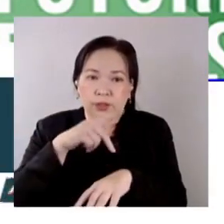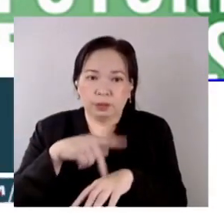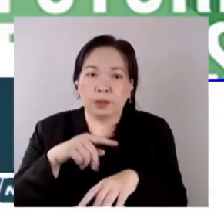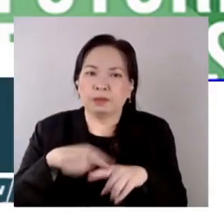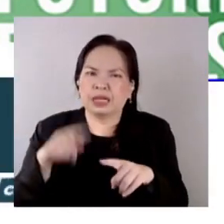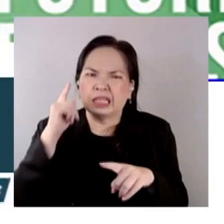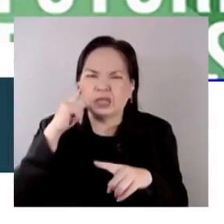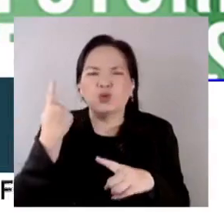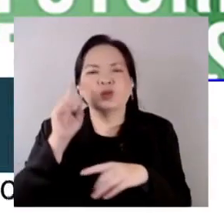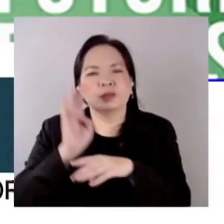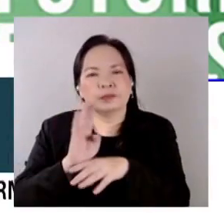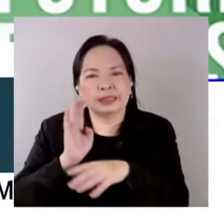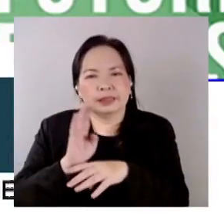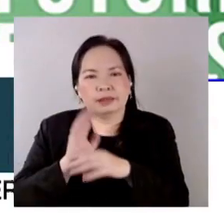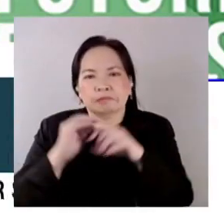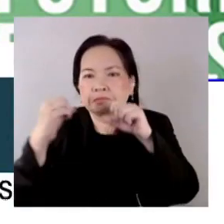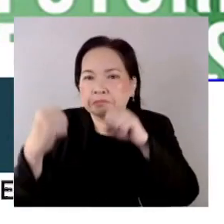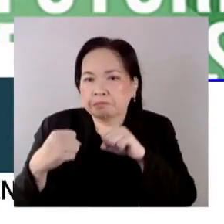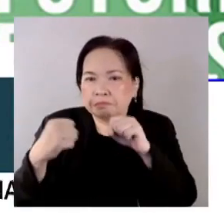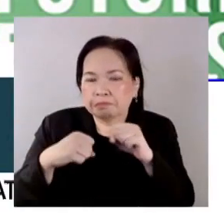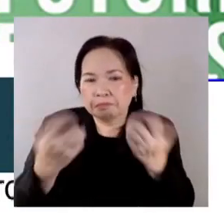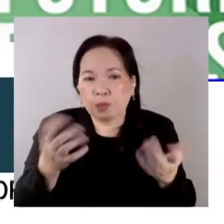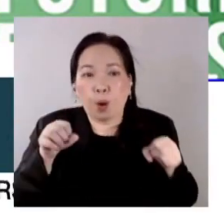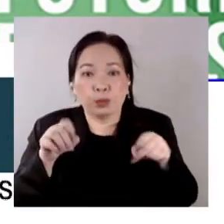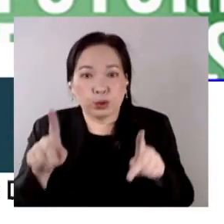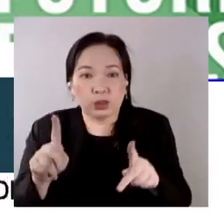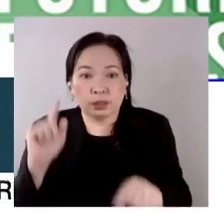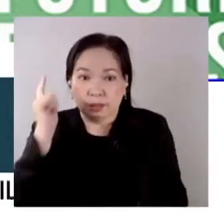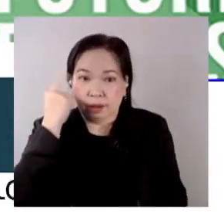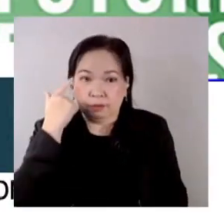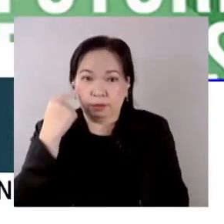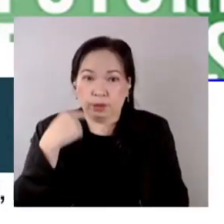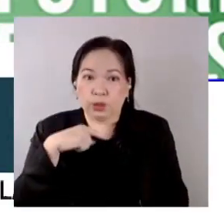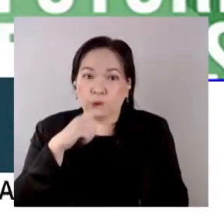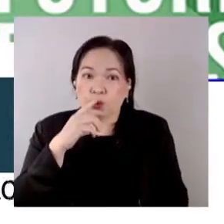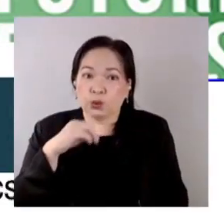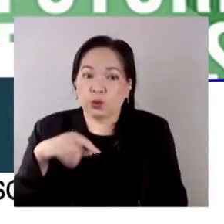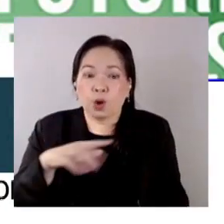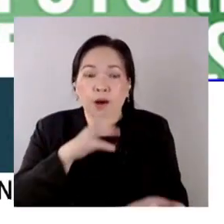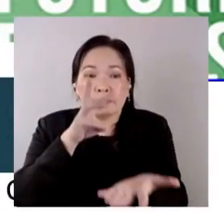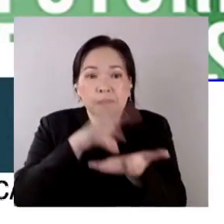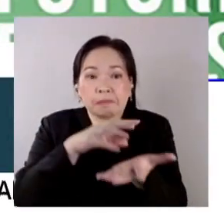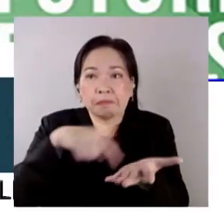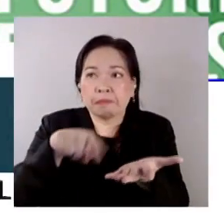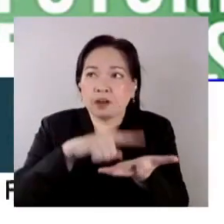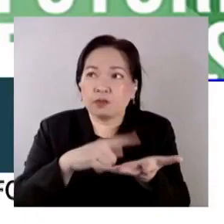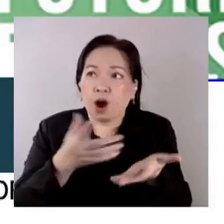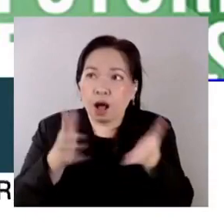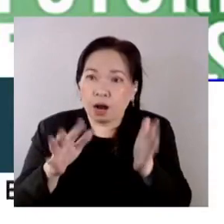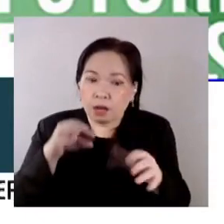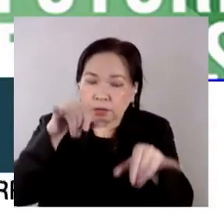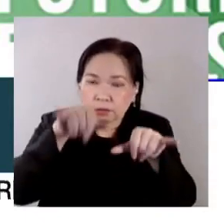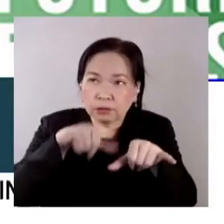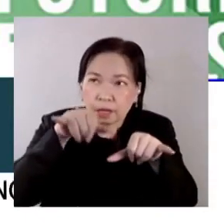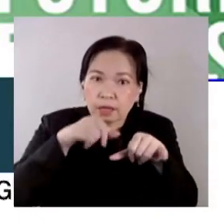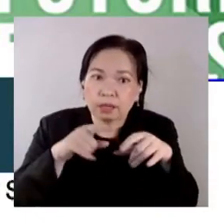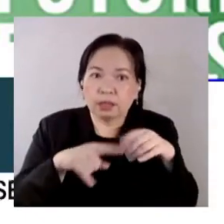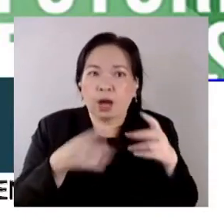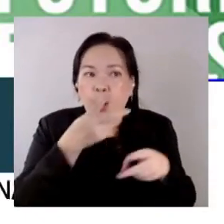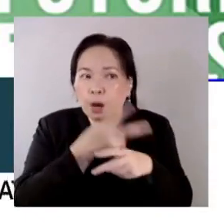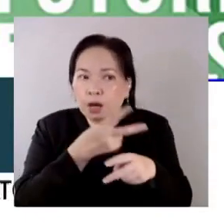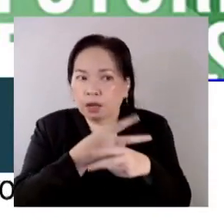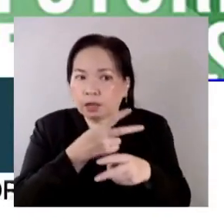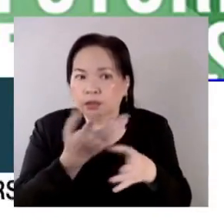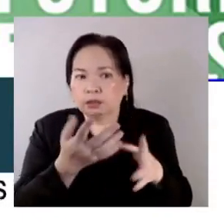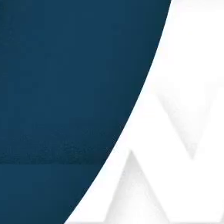prospects on the part of the government in terms of constructing those sites, in terms of maintaining those sites,